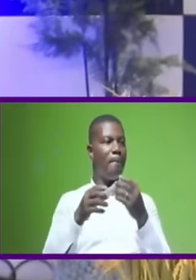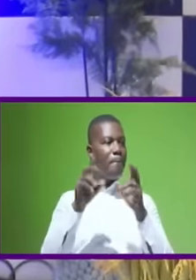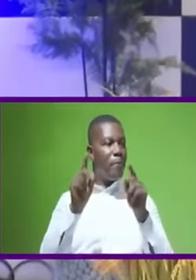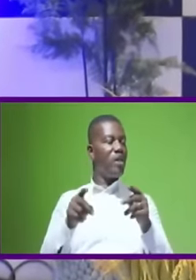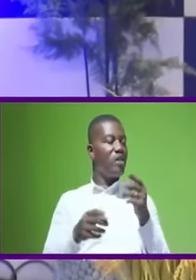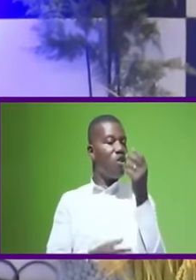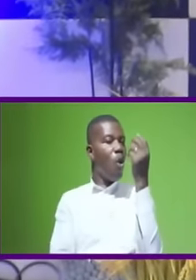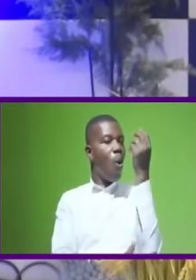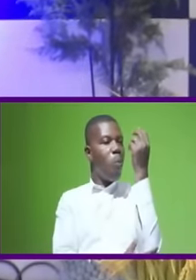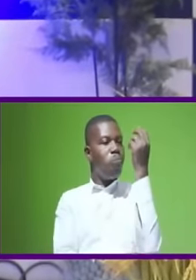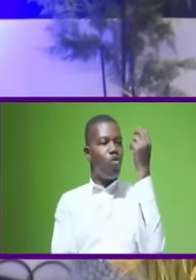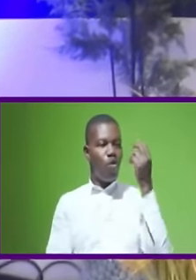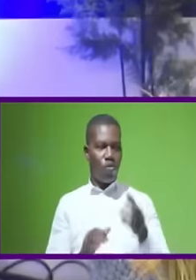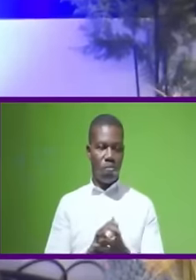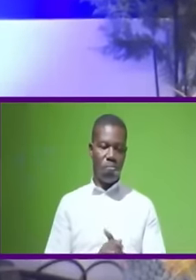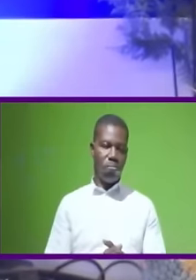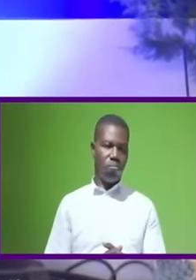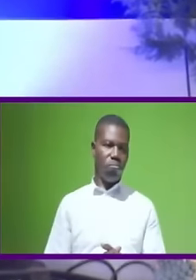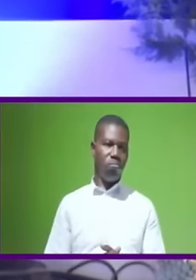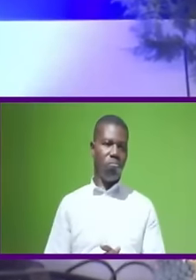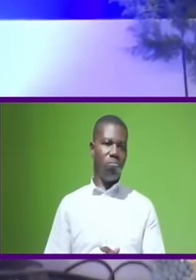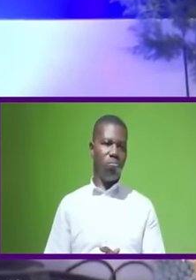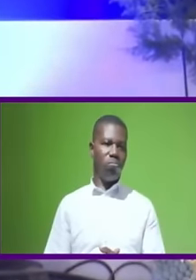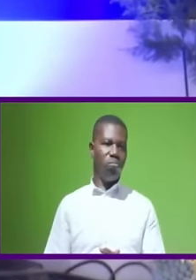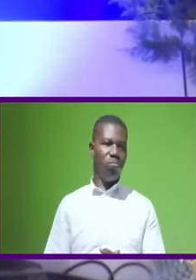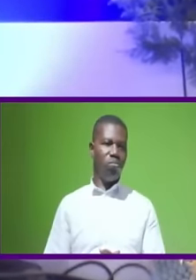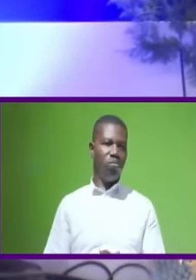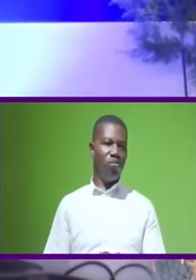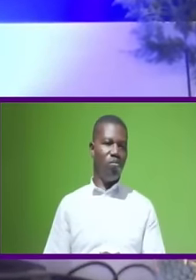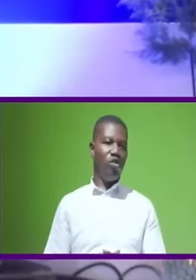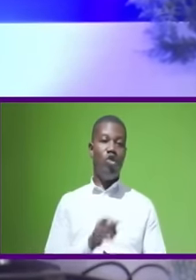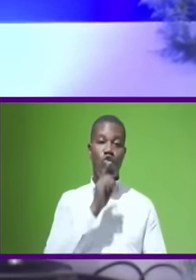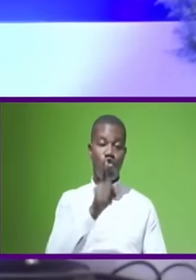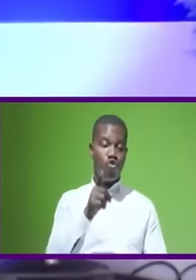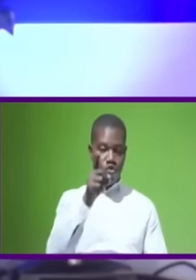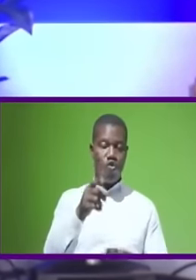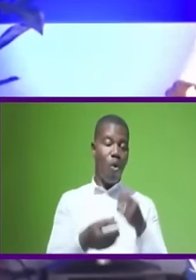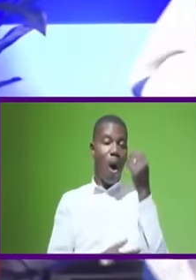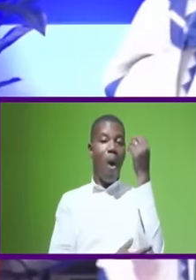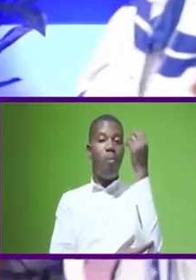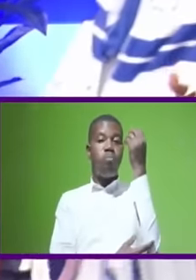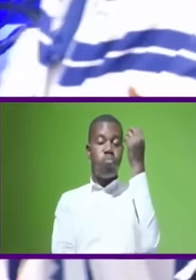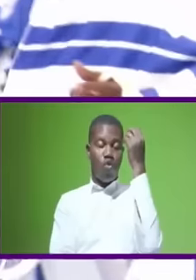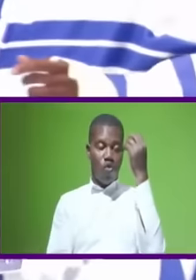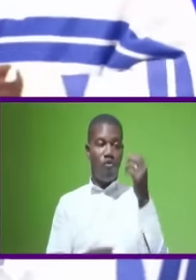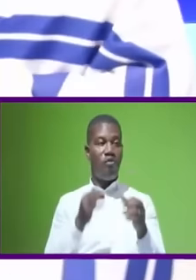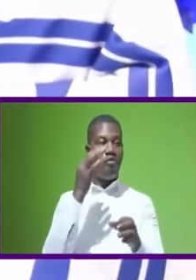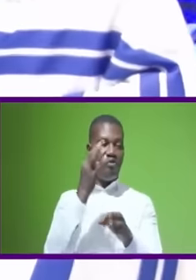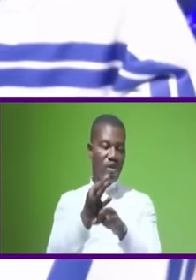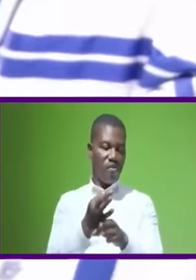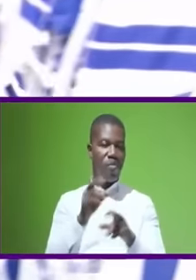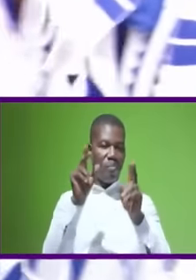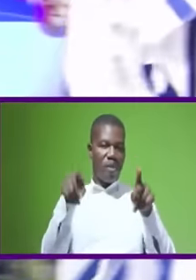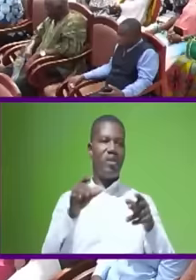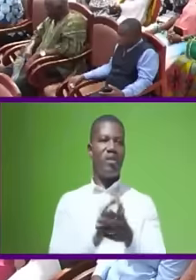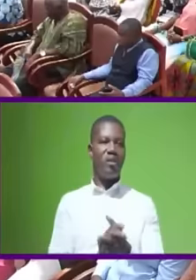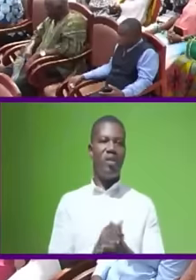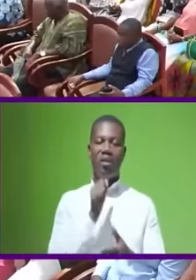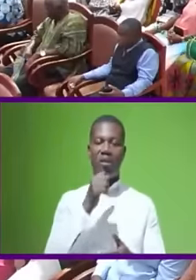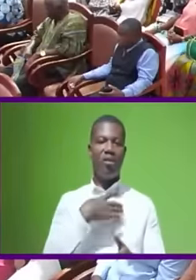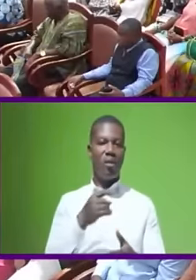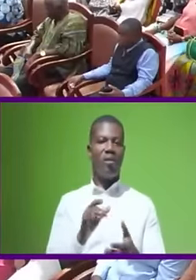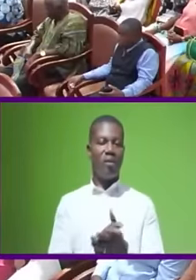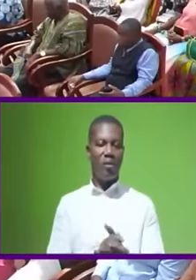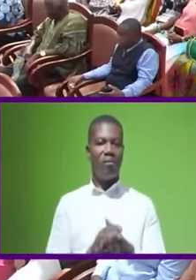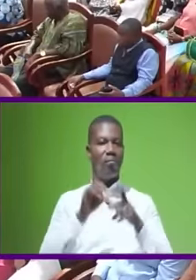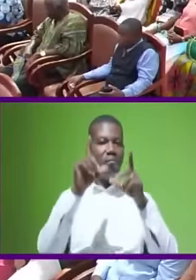Not everyone, but he that is needy. So you're no qualified and pa. If you are faithful, now one person will